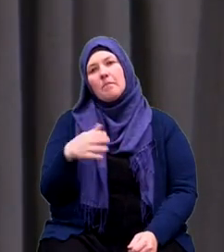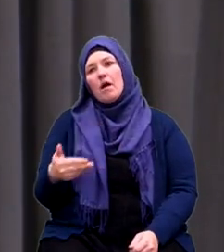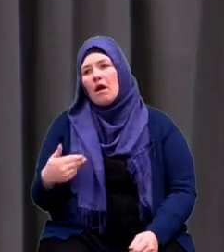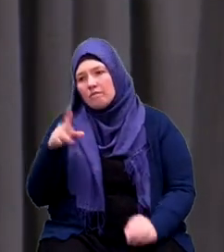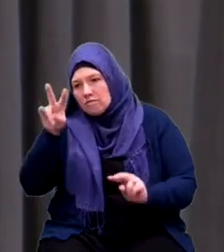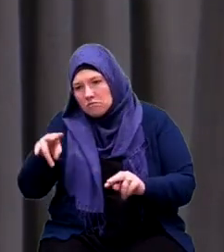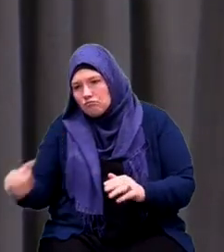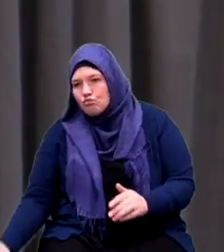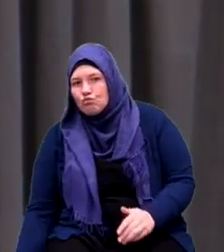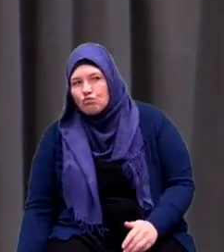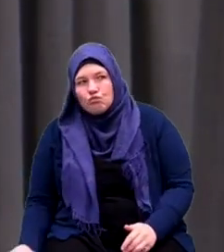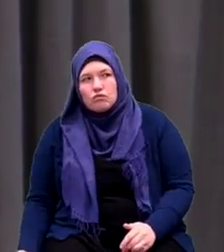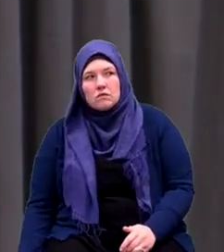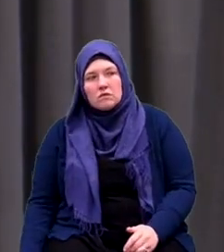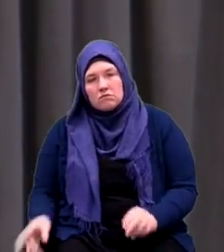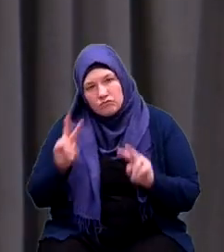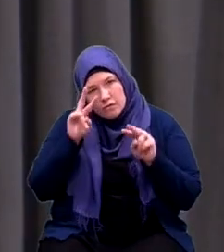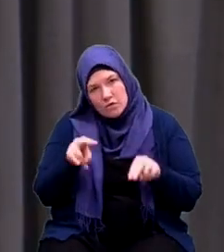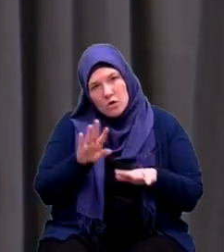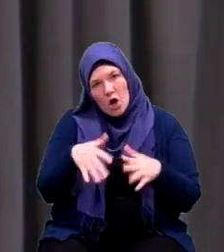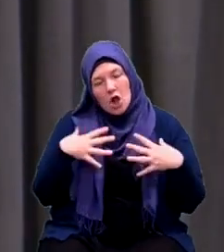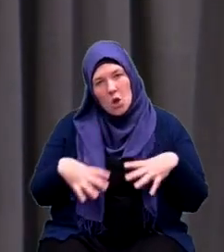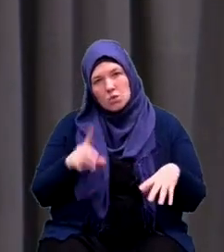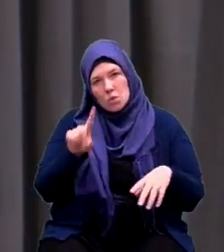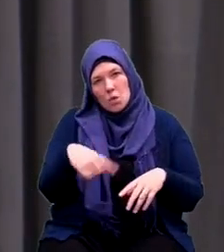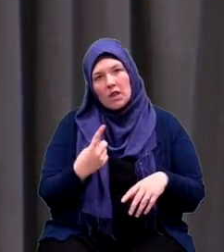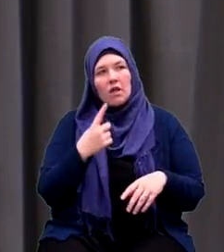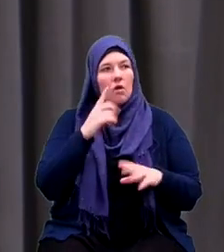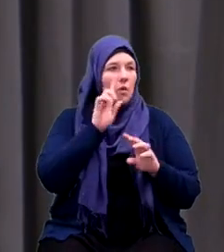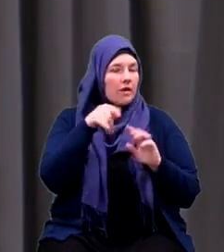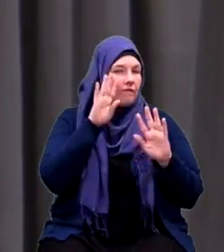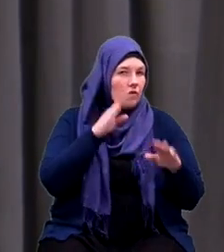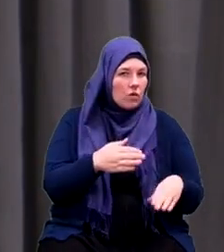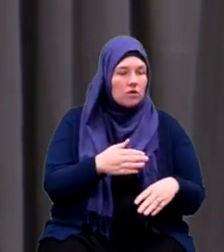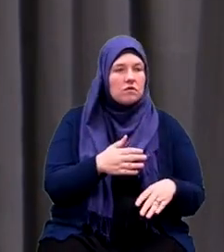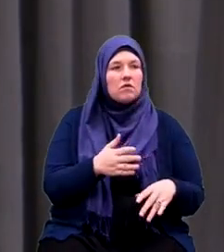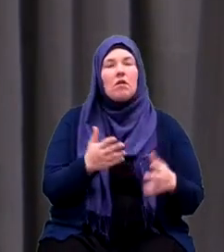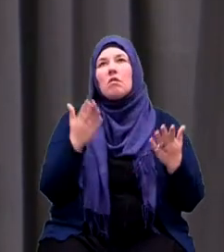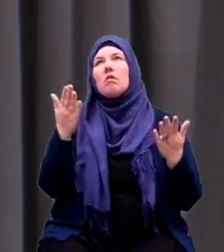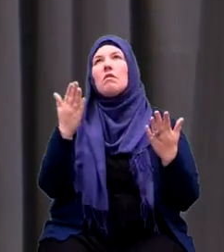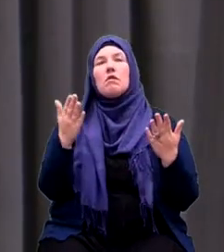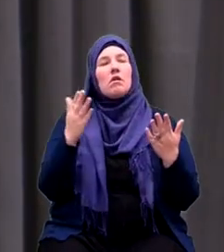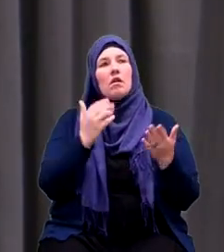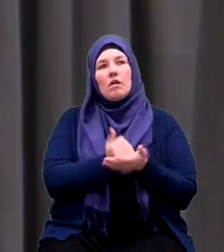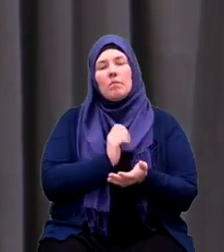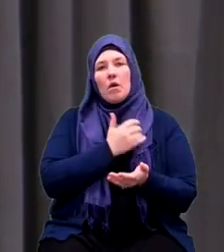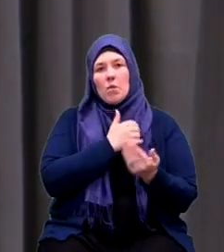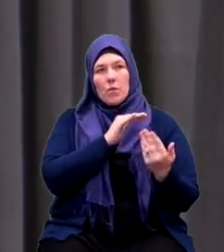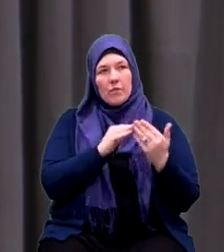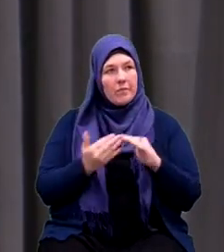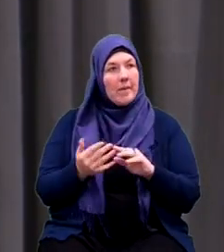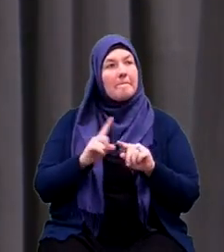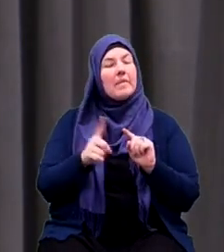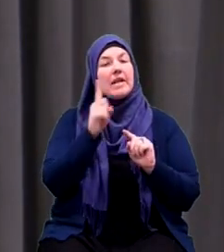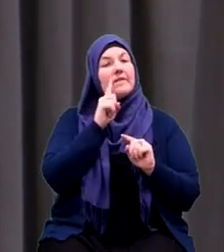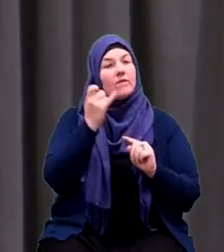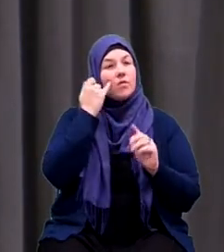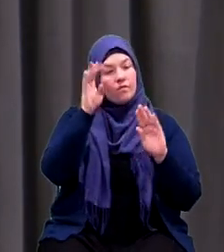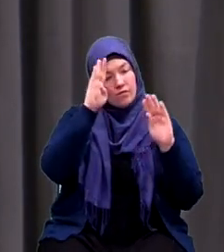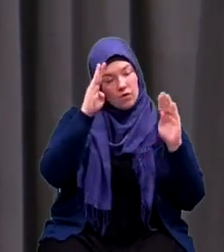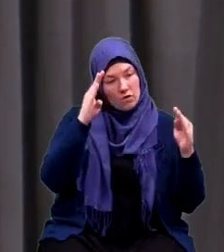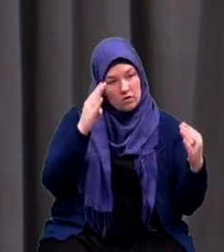your focus, may Allah help us. May Allah help our ummah. But if your